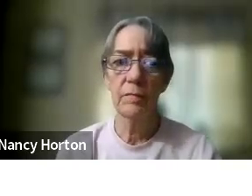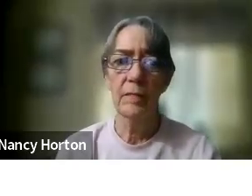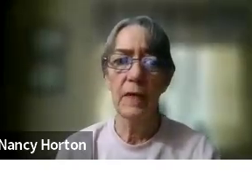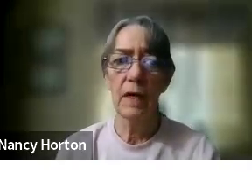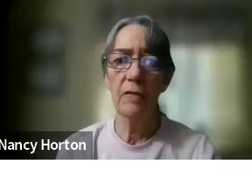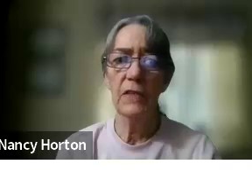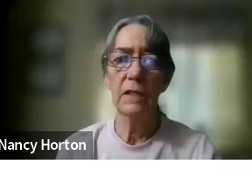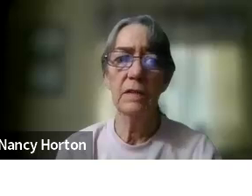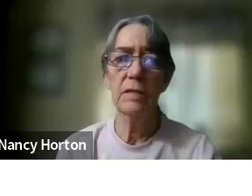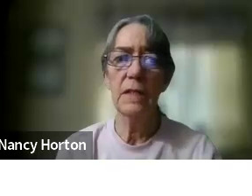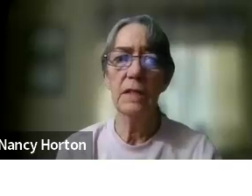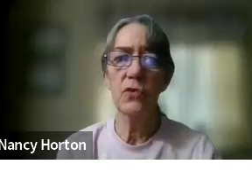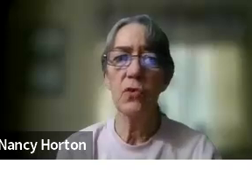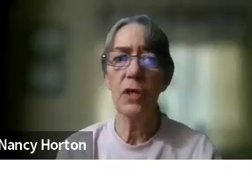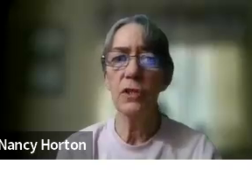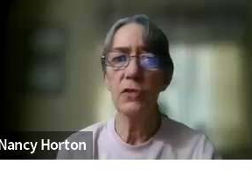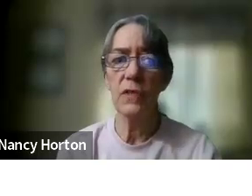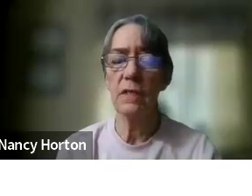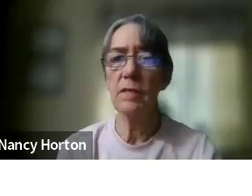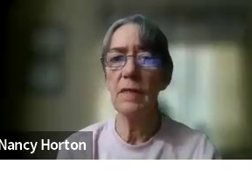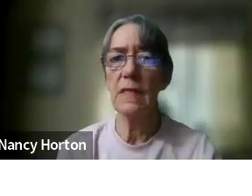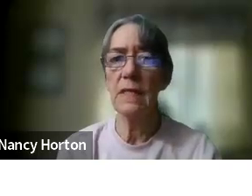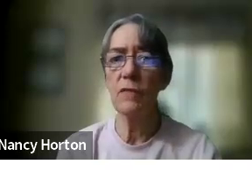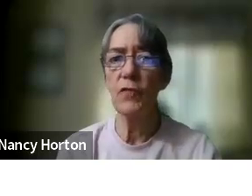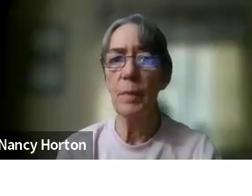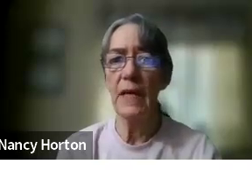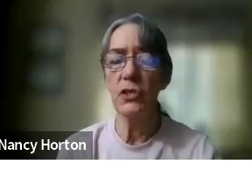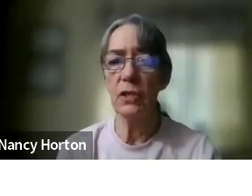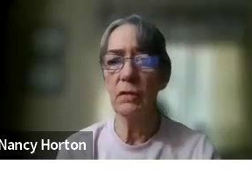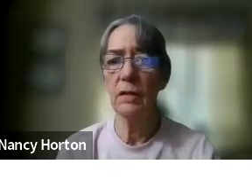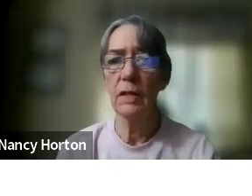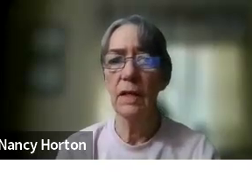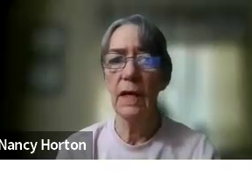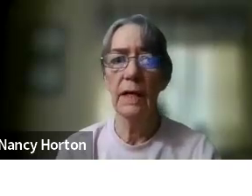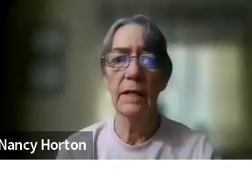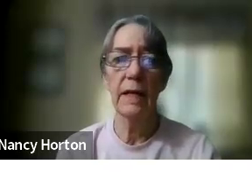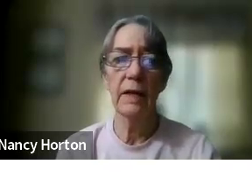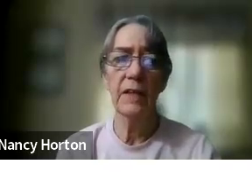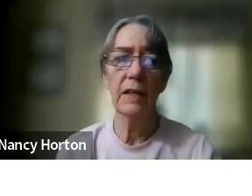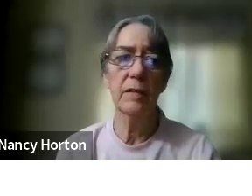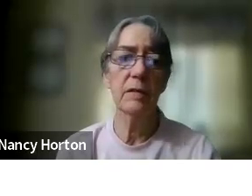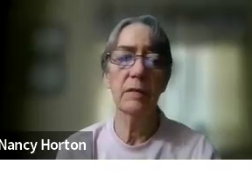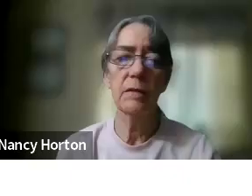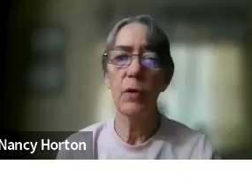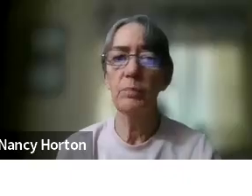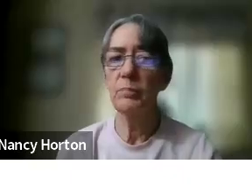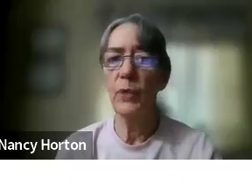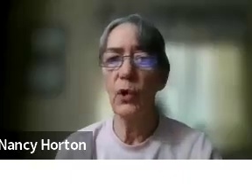version of these instructions or this information. And I think,